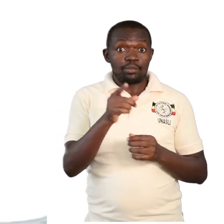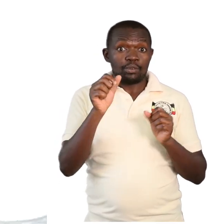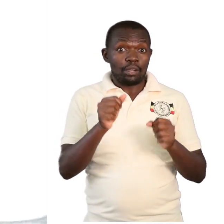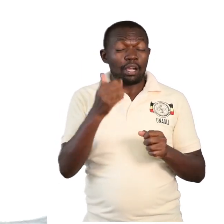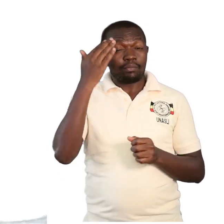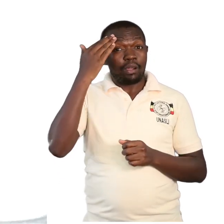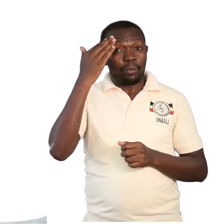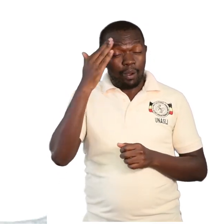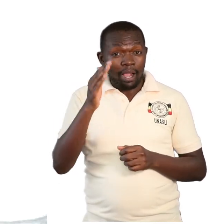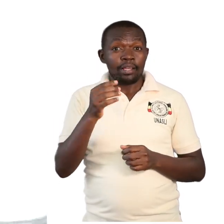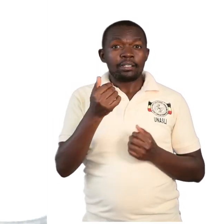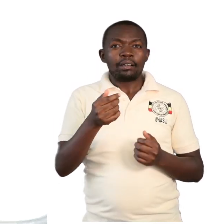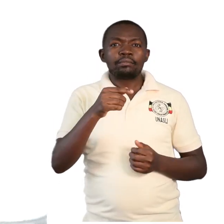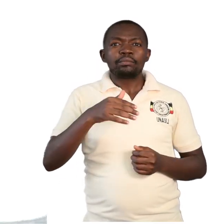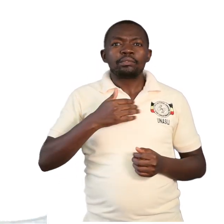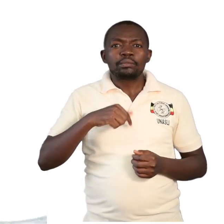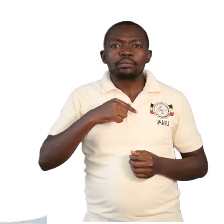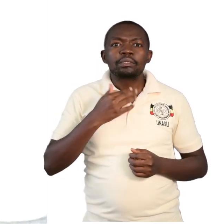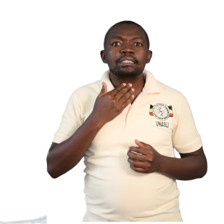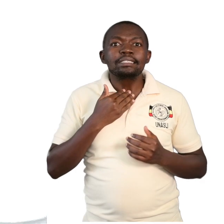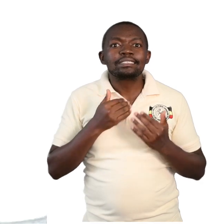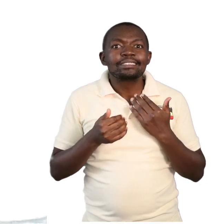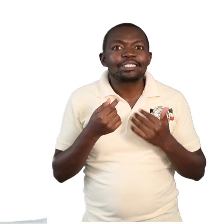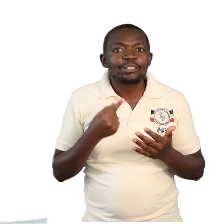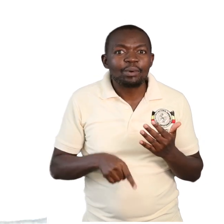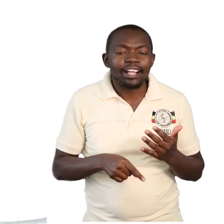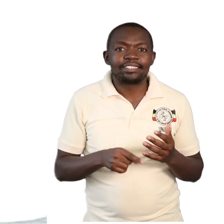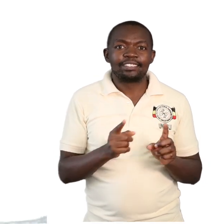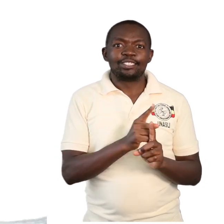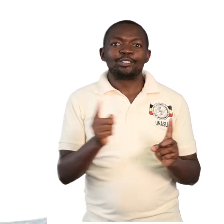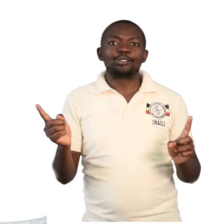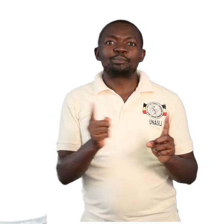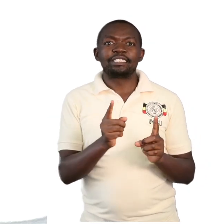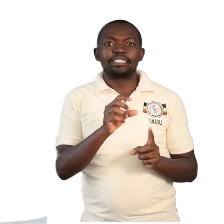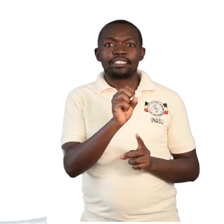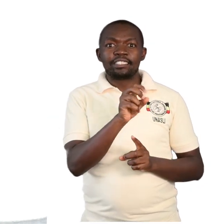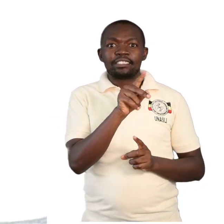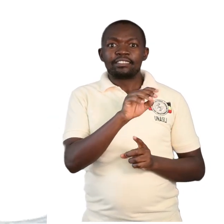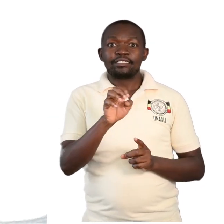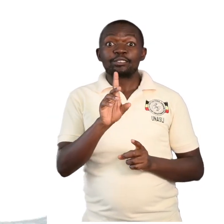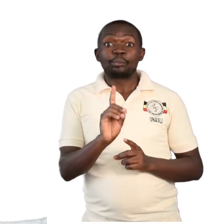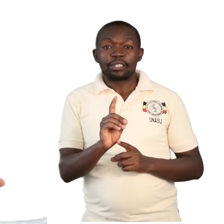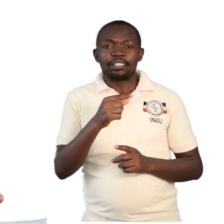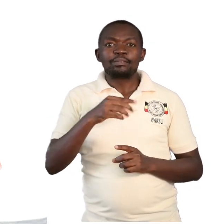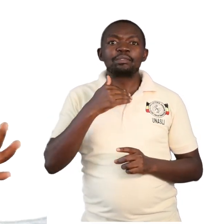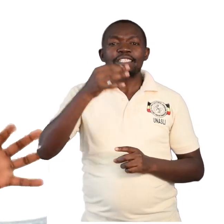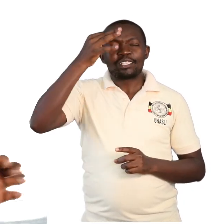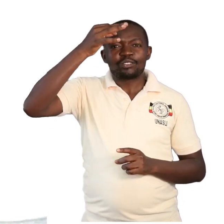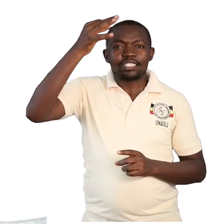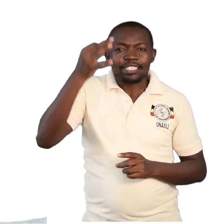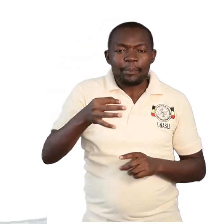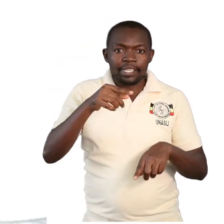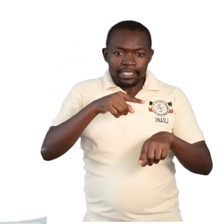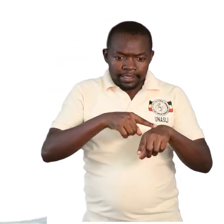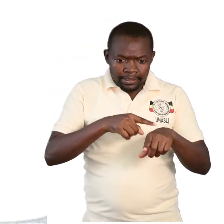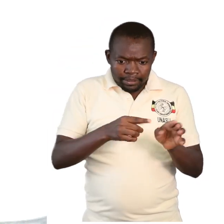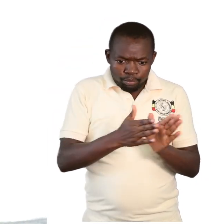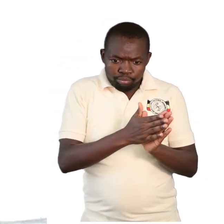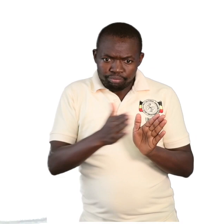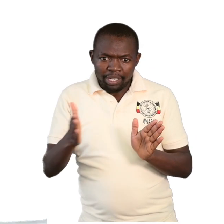what is required of us is the speed. We need to determine the speed at which